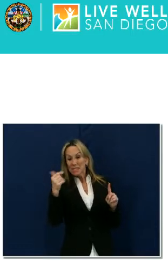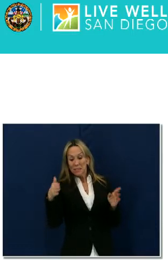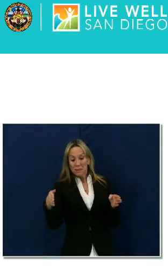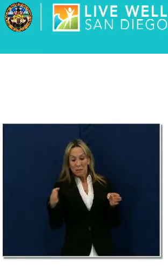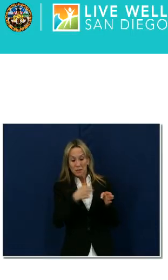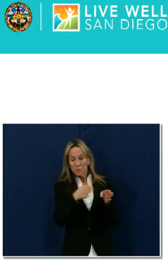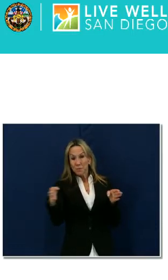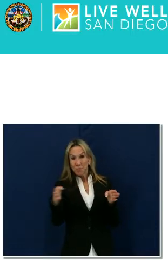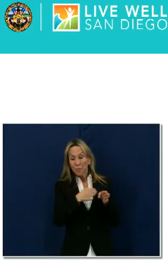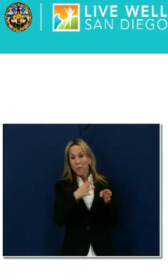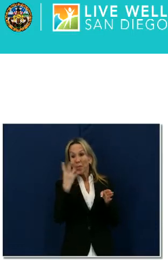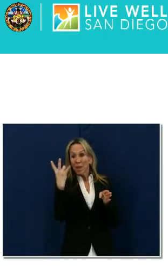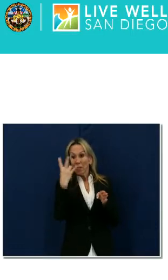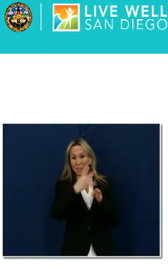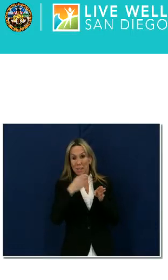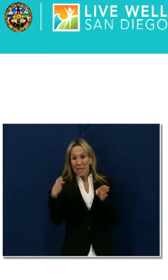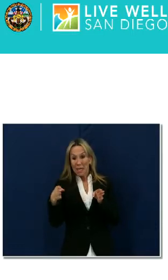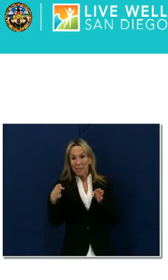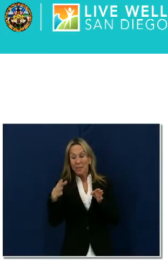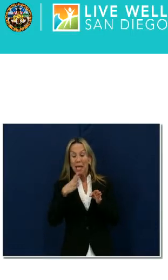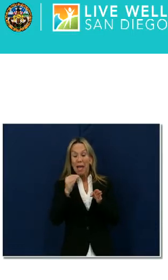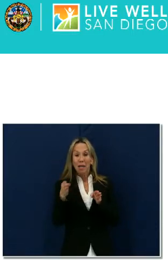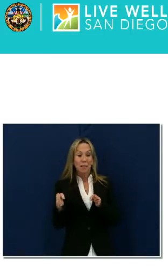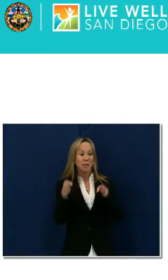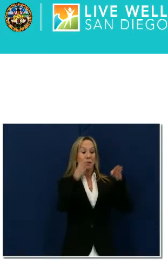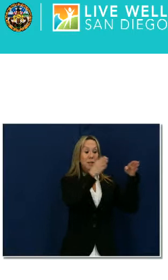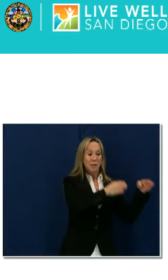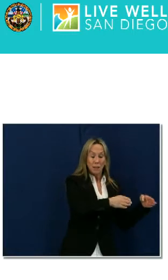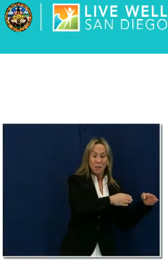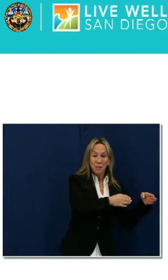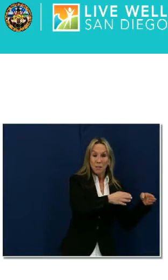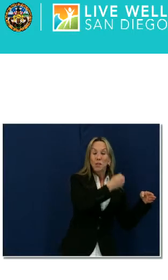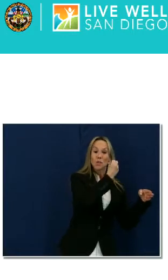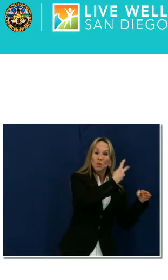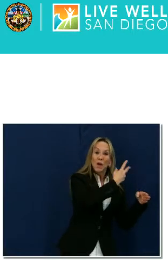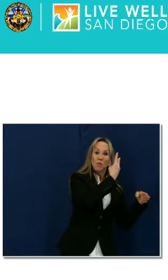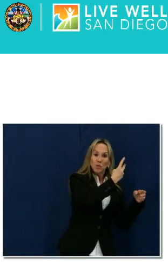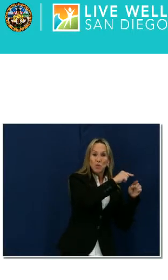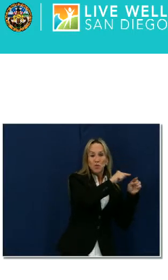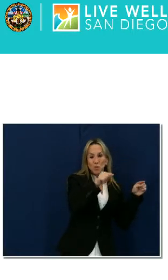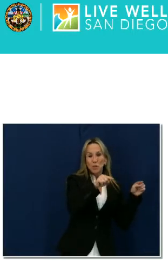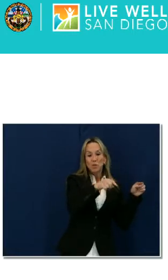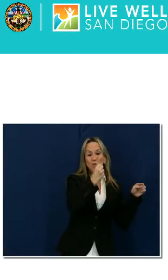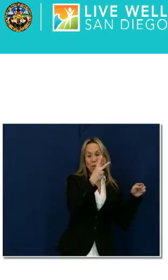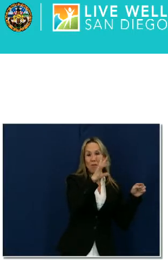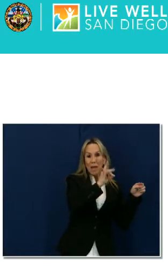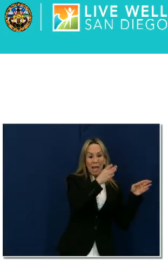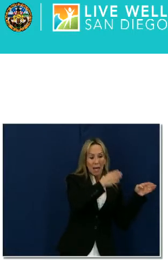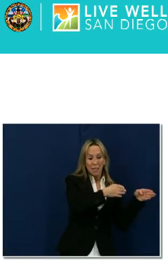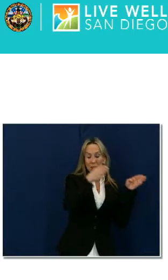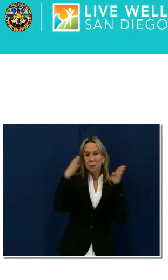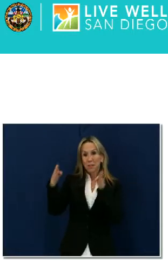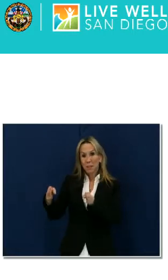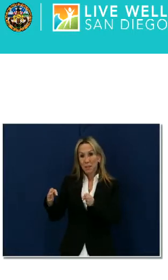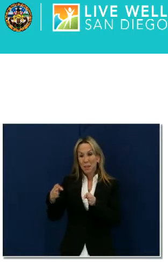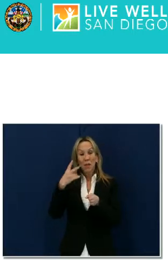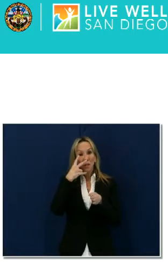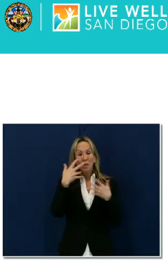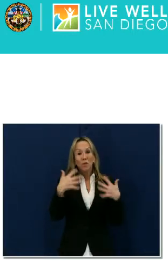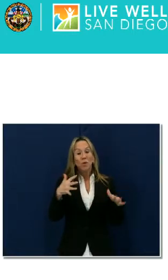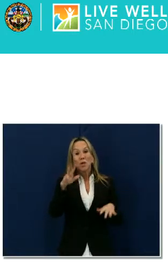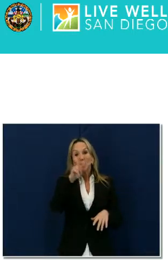the previous 7-day period, 12/2 to 12/8, there has been